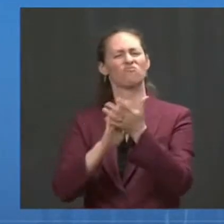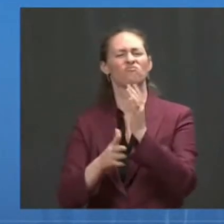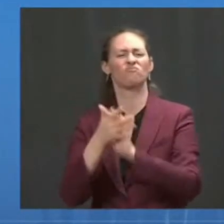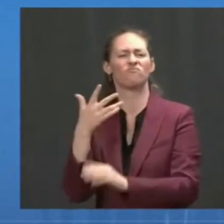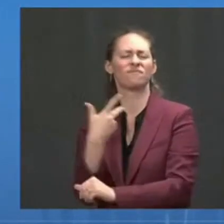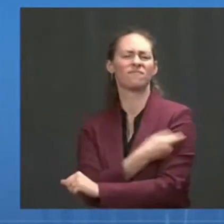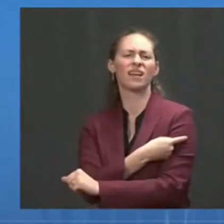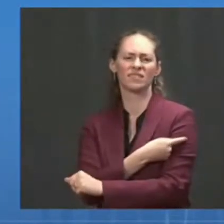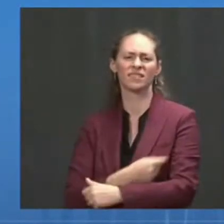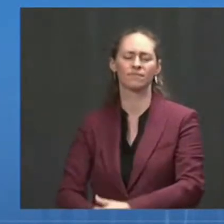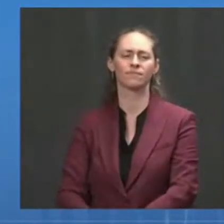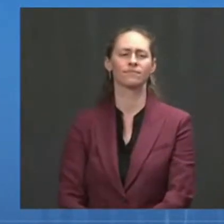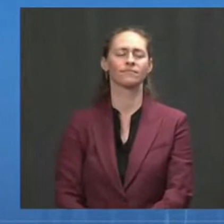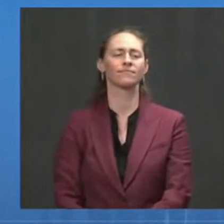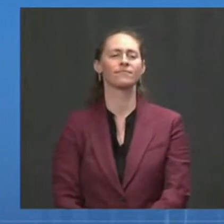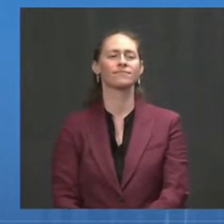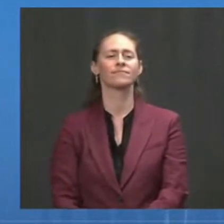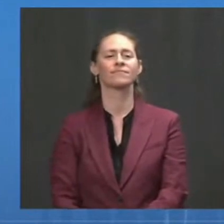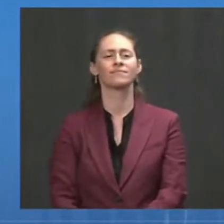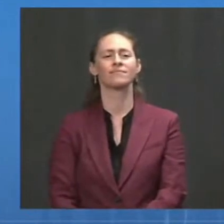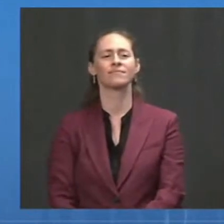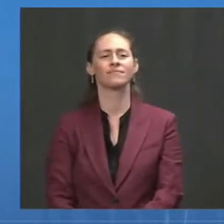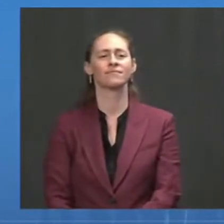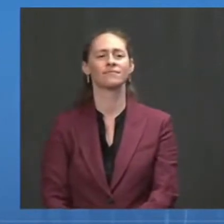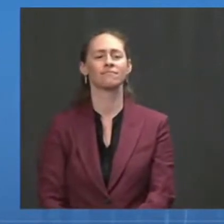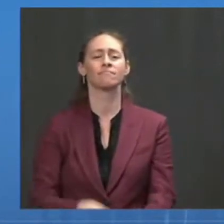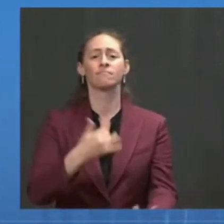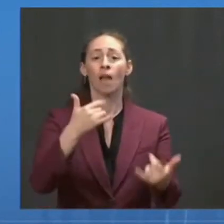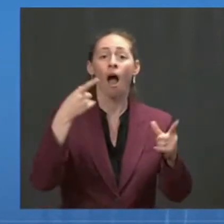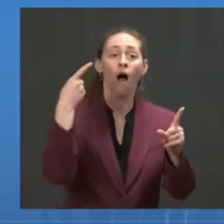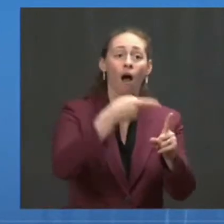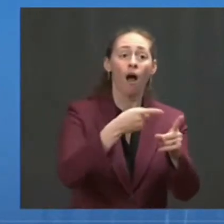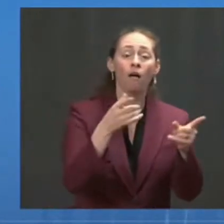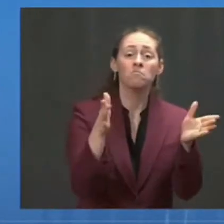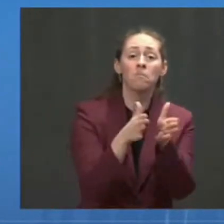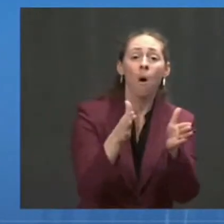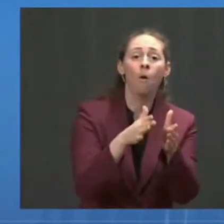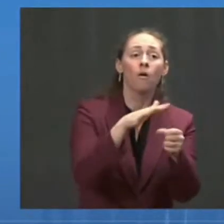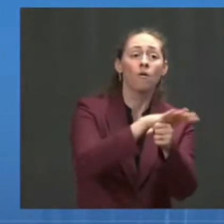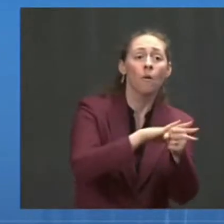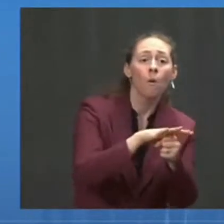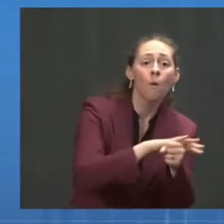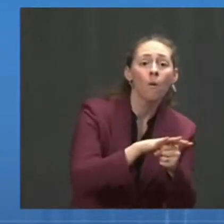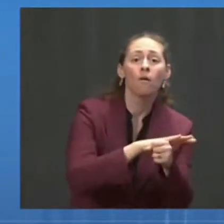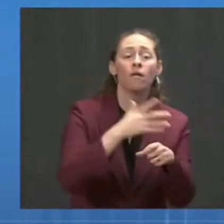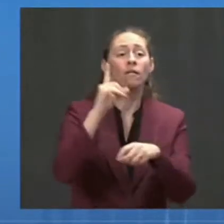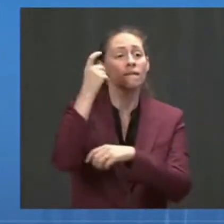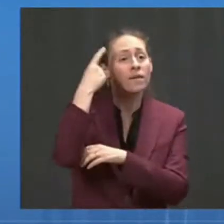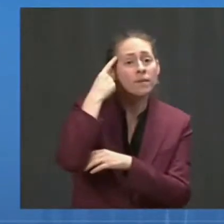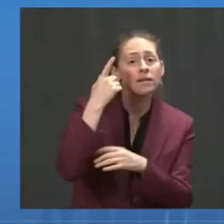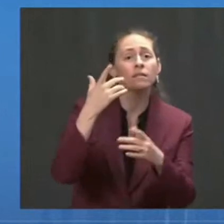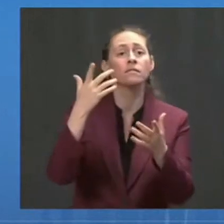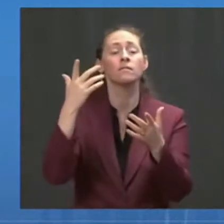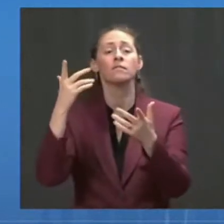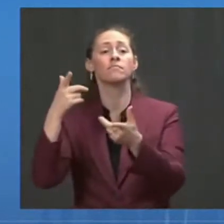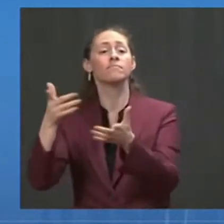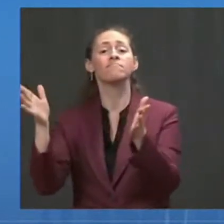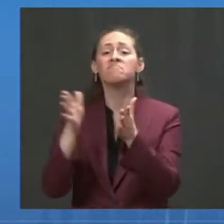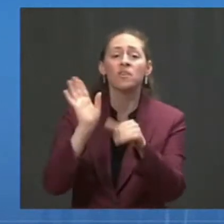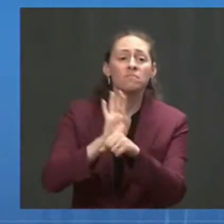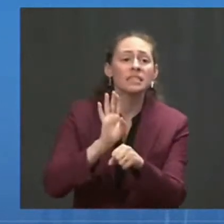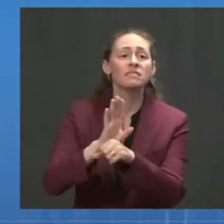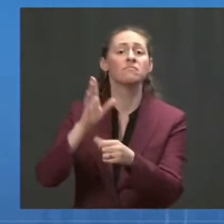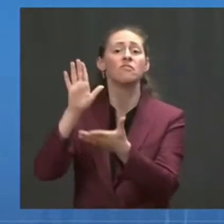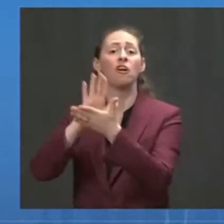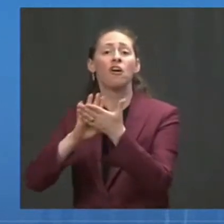State and local governments, healthcare systems, businesses, small and large, universities, and other institutions are